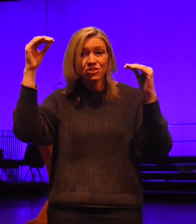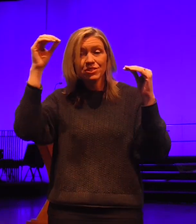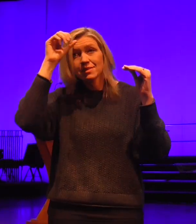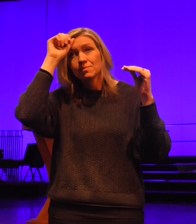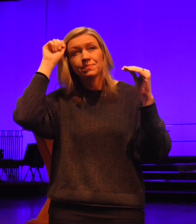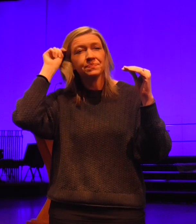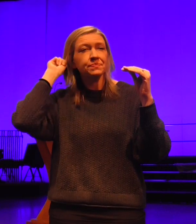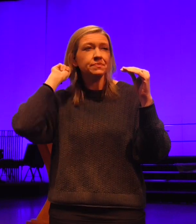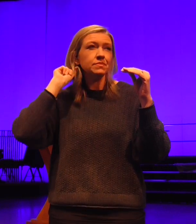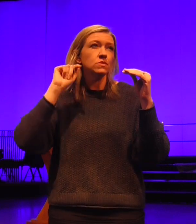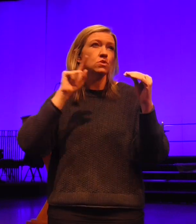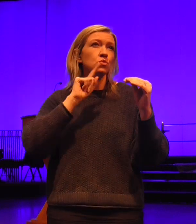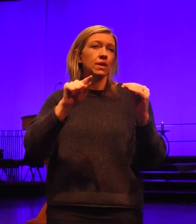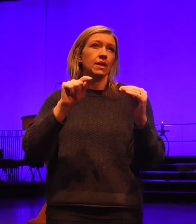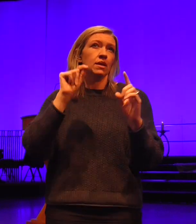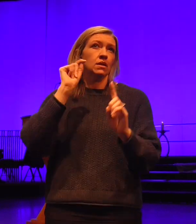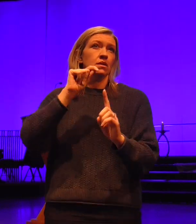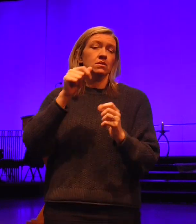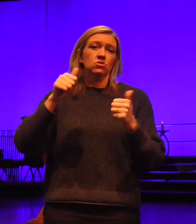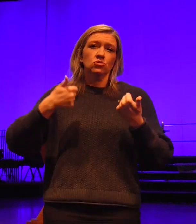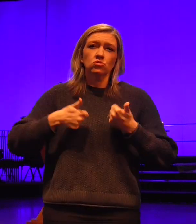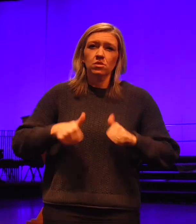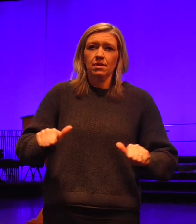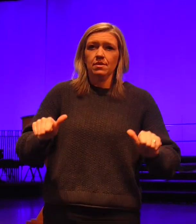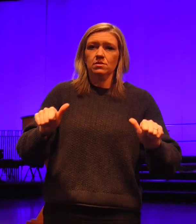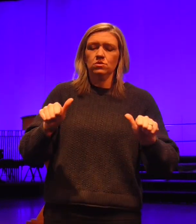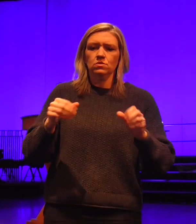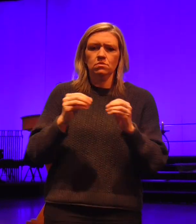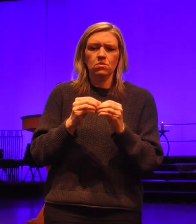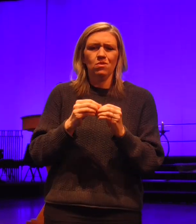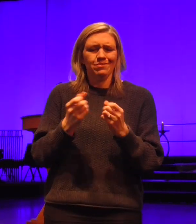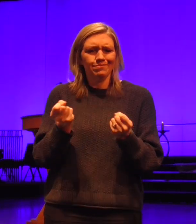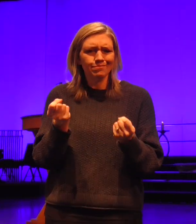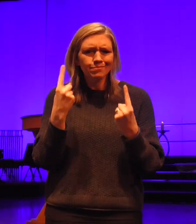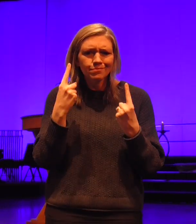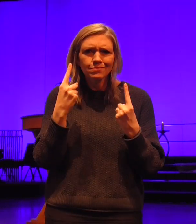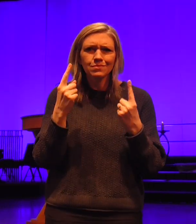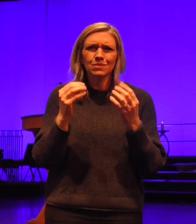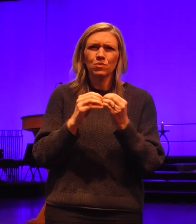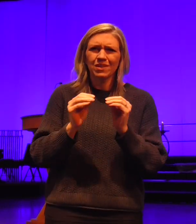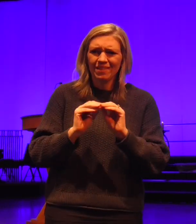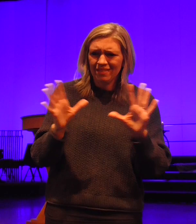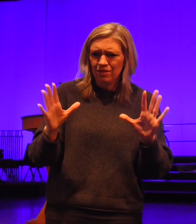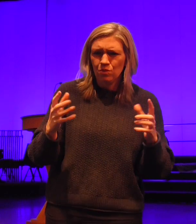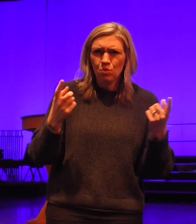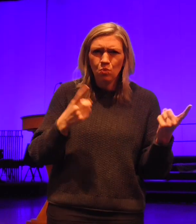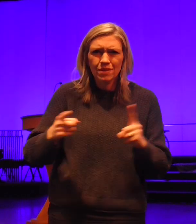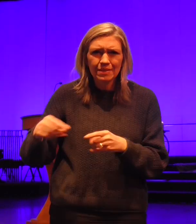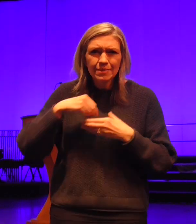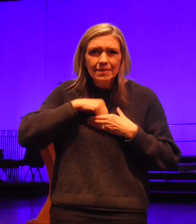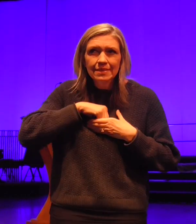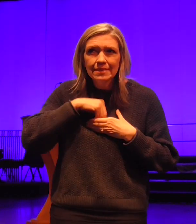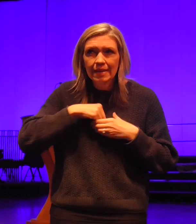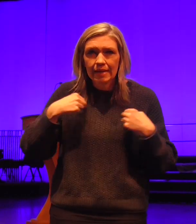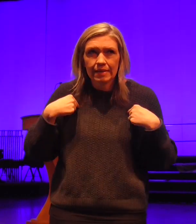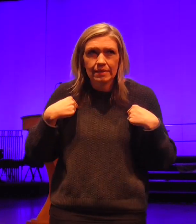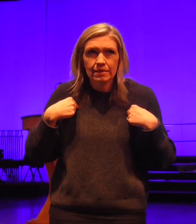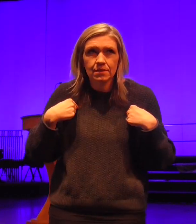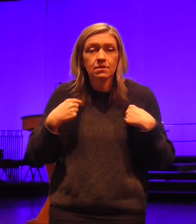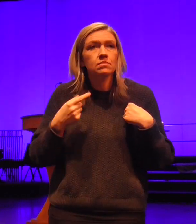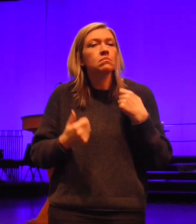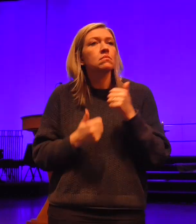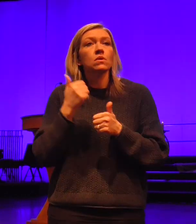really seeking to better understand what really is going on inside of me. Because the biggest